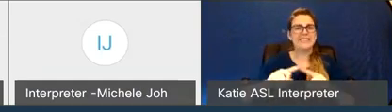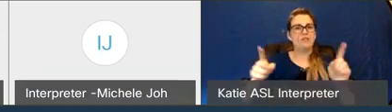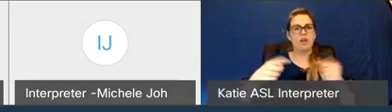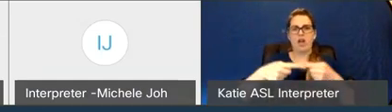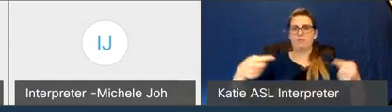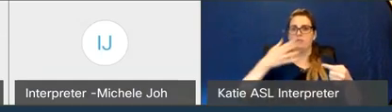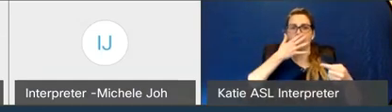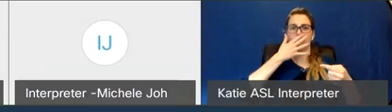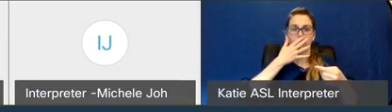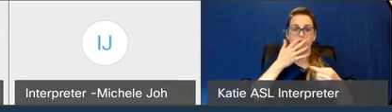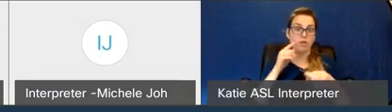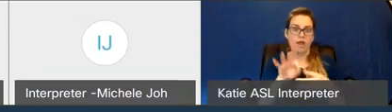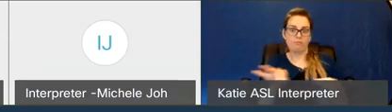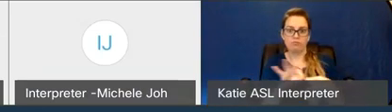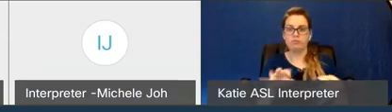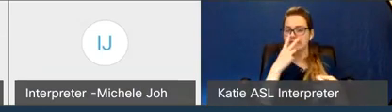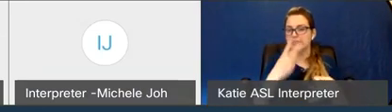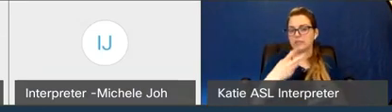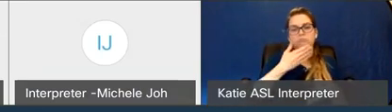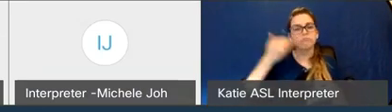the best visibility.